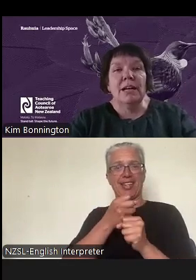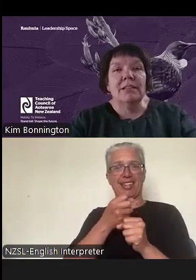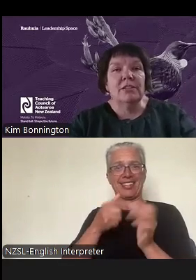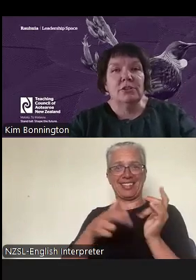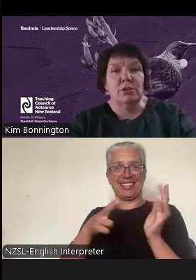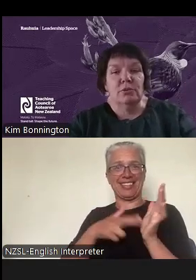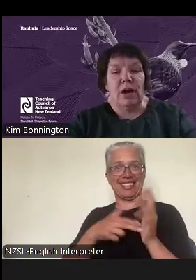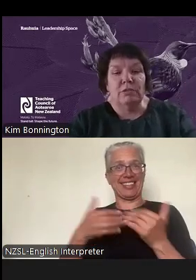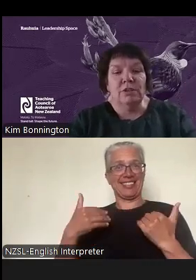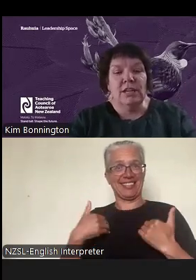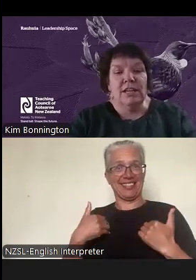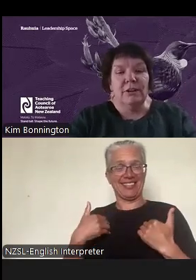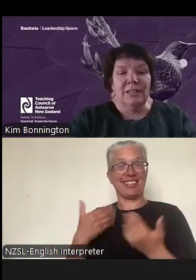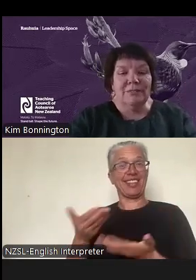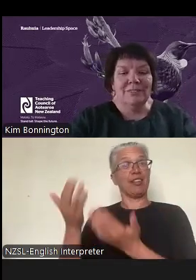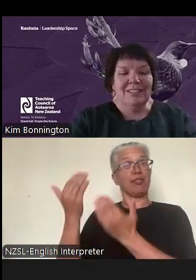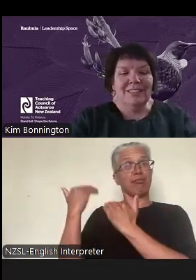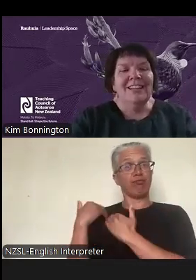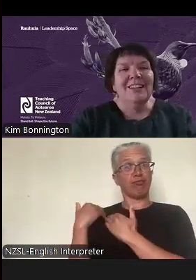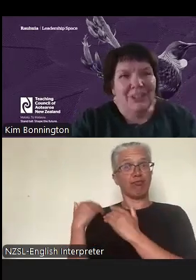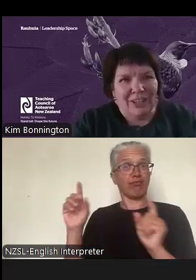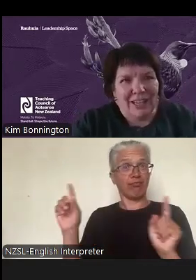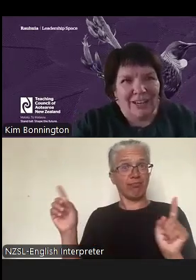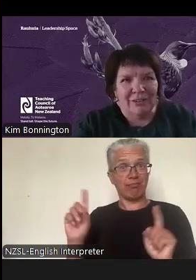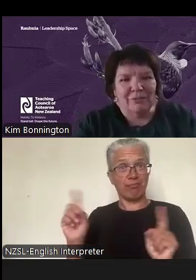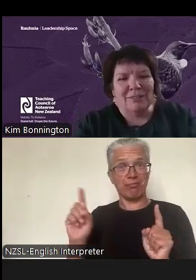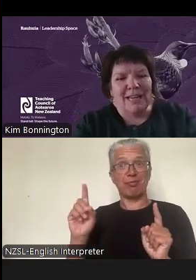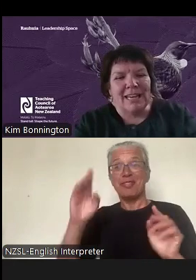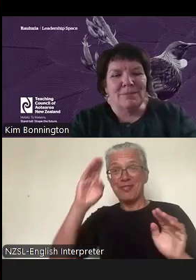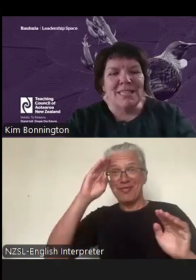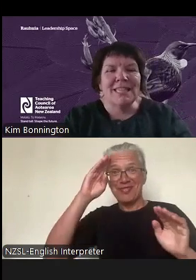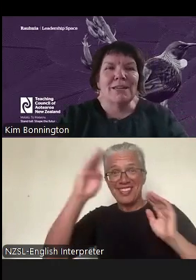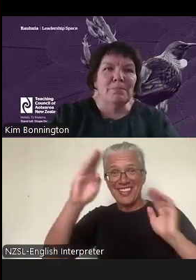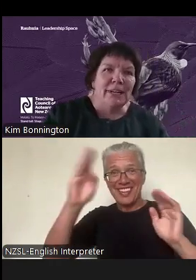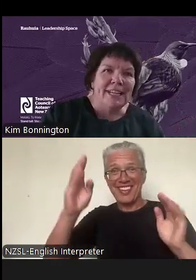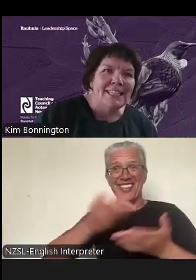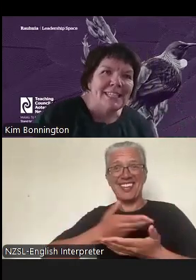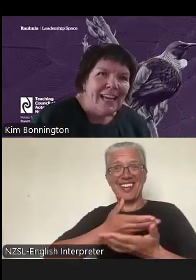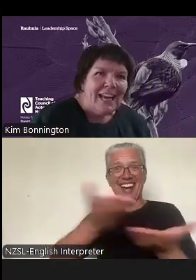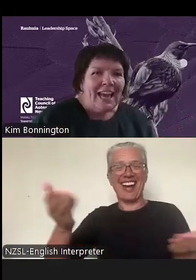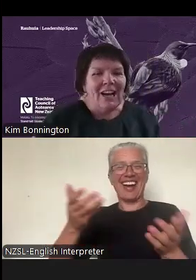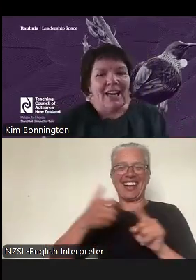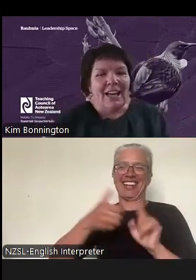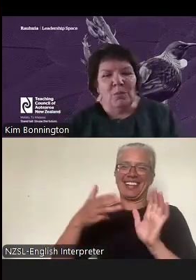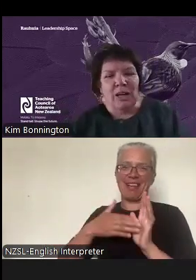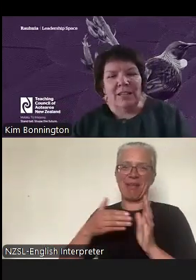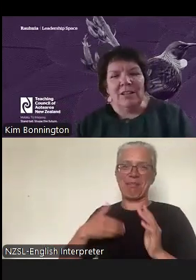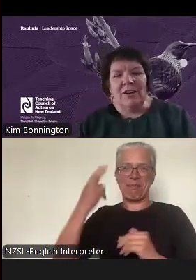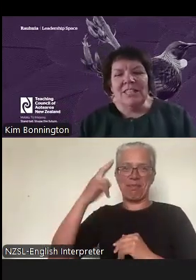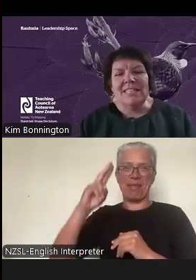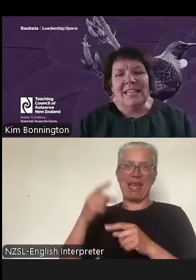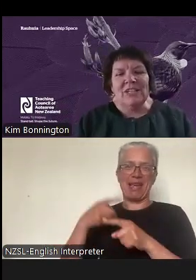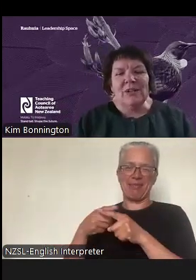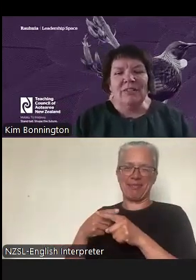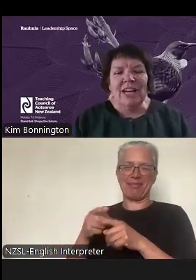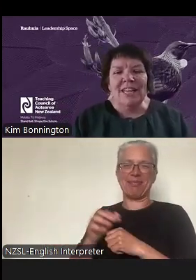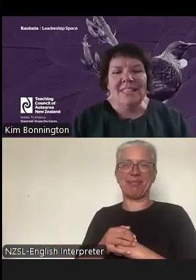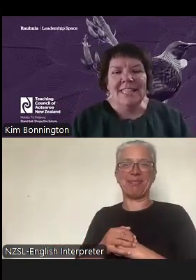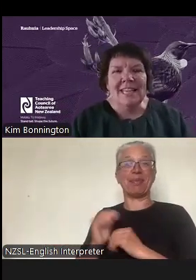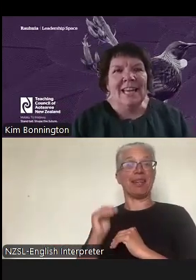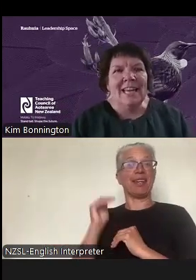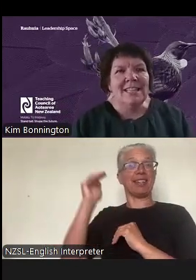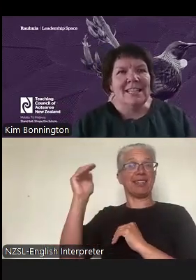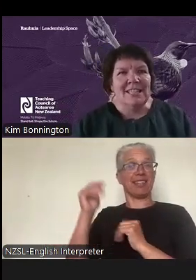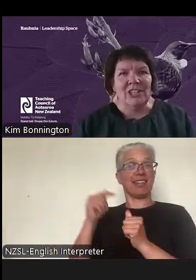te mātatu Aotearoa. Kia ora, everyone. My name is Kim Bonington, and I am one of the senior